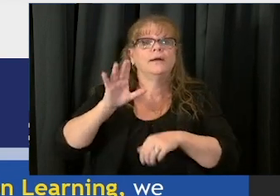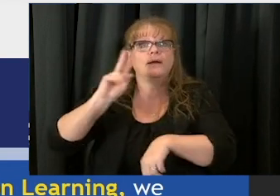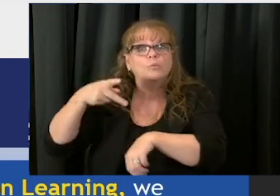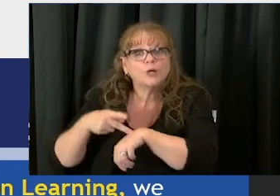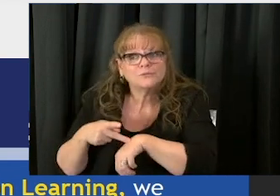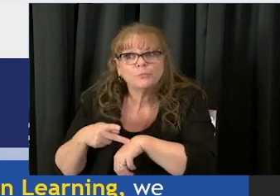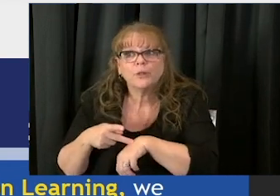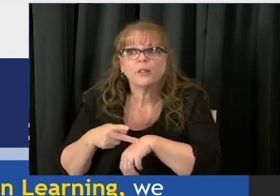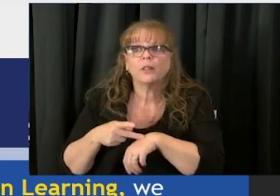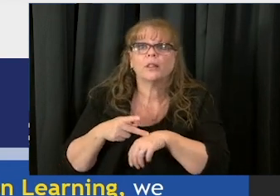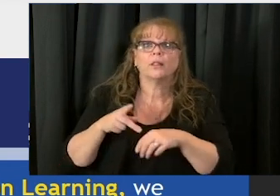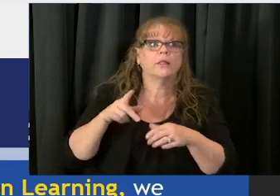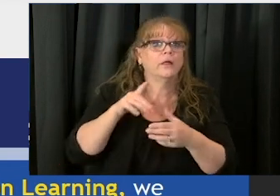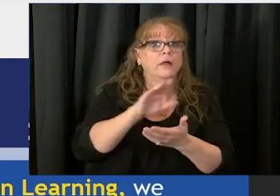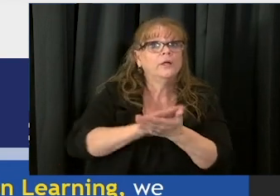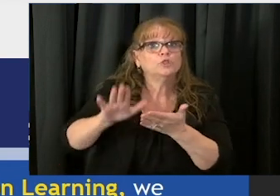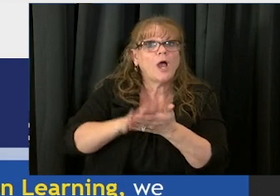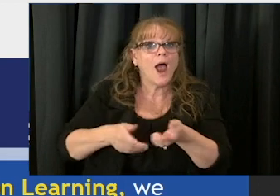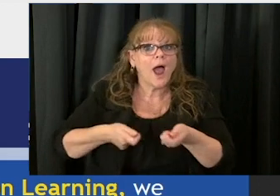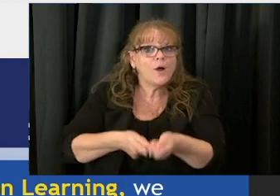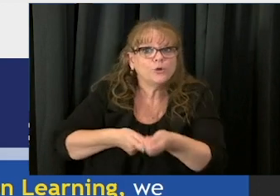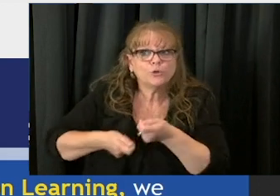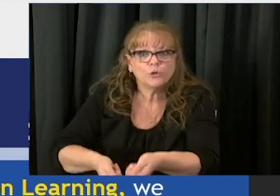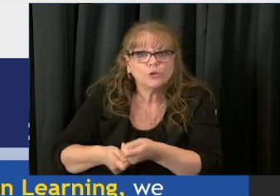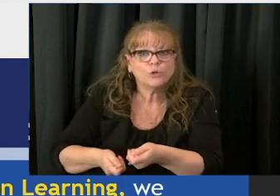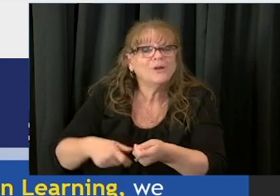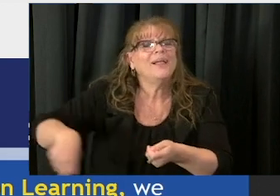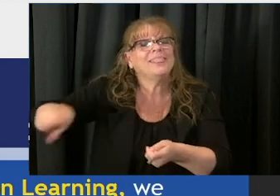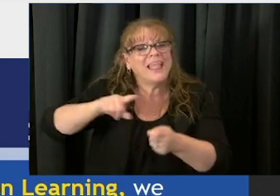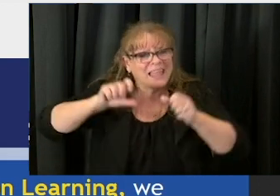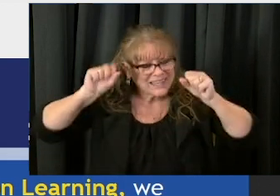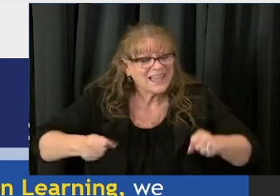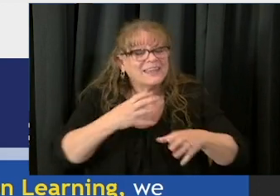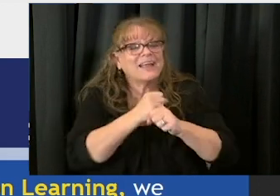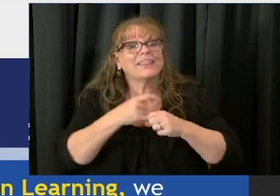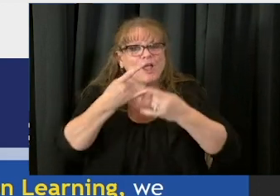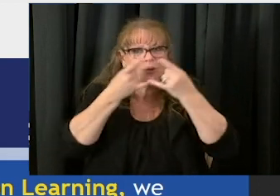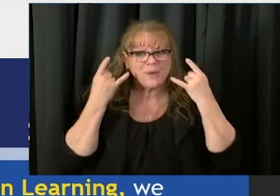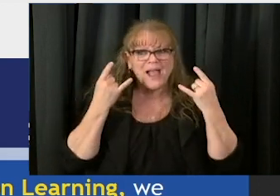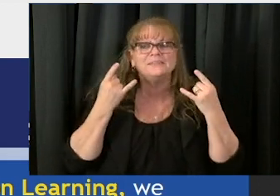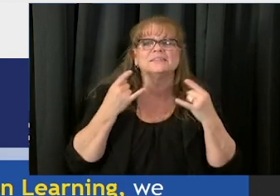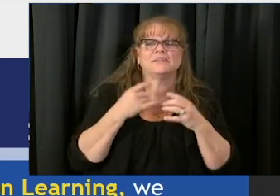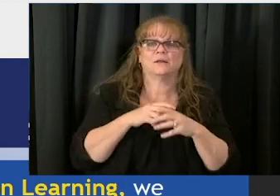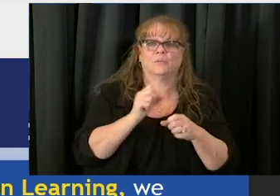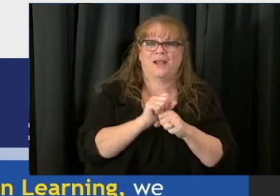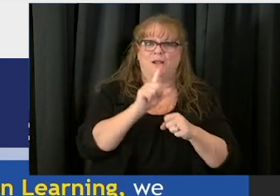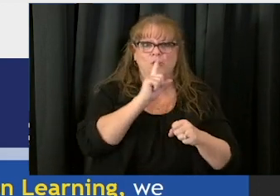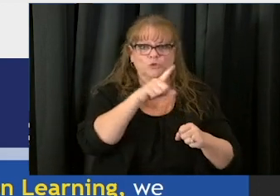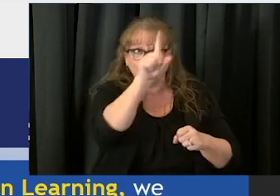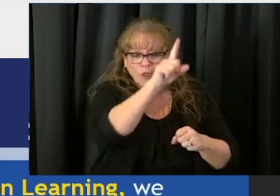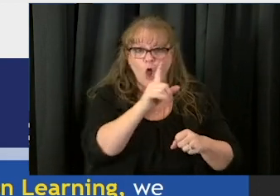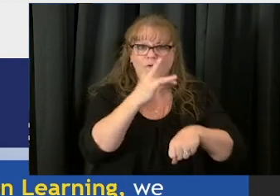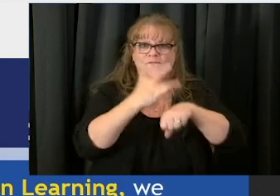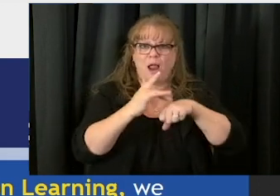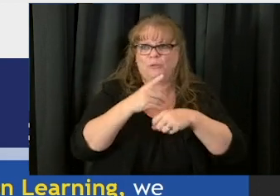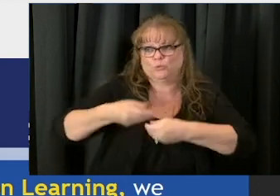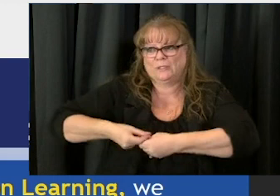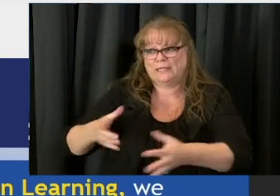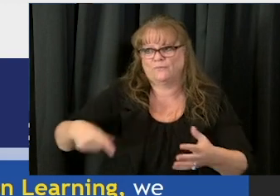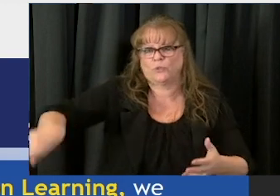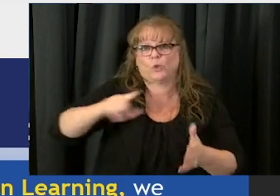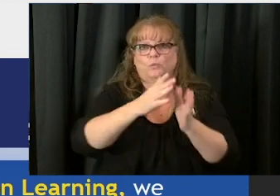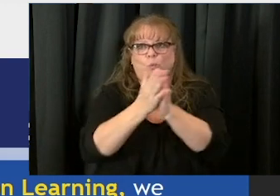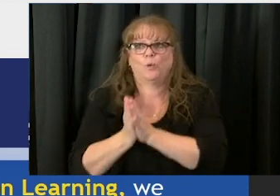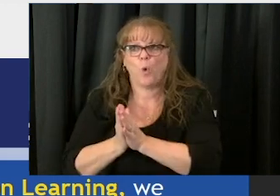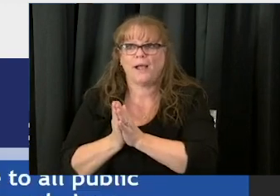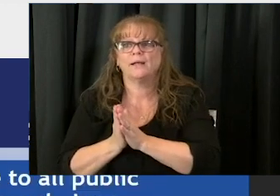we want to make sure that that's available to them as well. So we're going to continue out throughout the entire school year. It's one of the key parts of our roadmap. I'm also